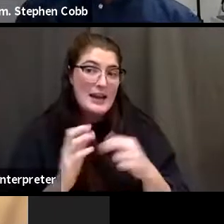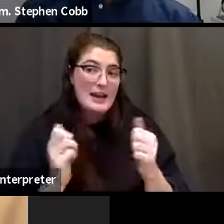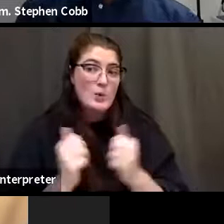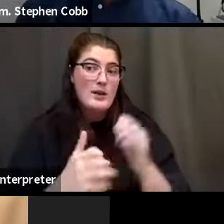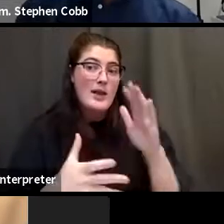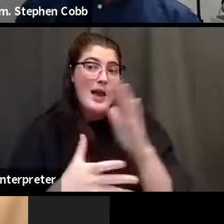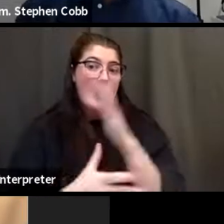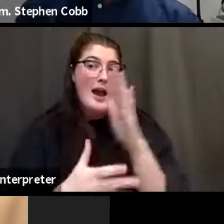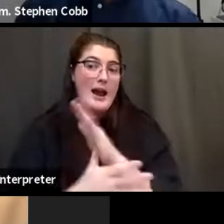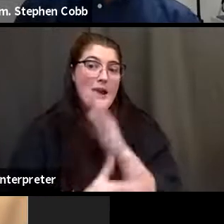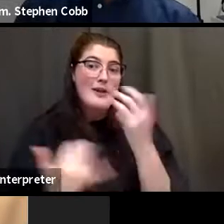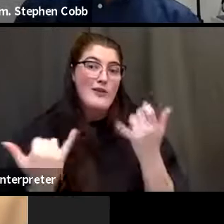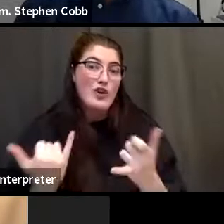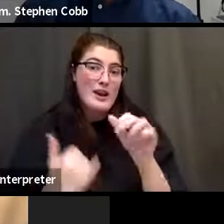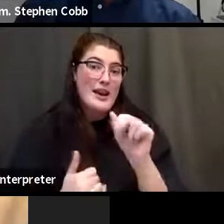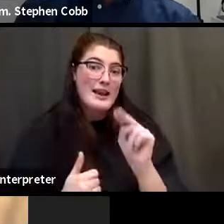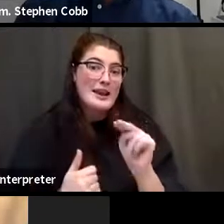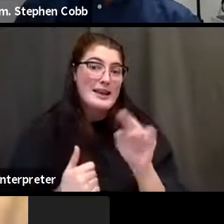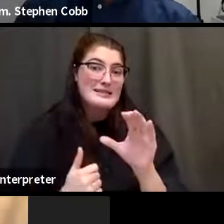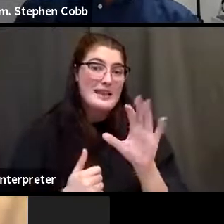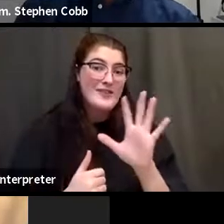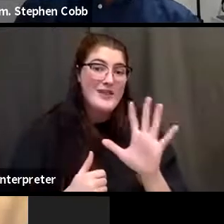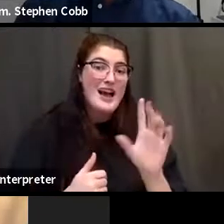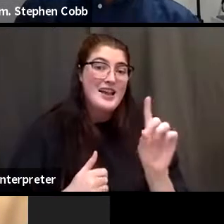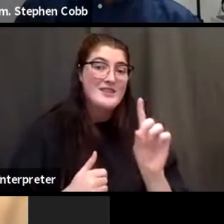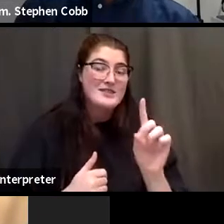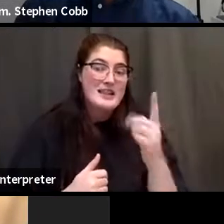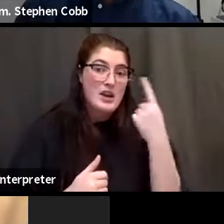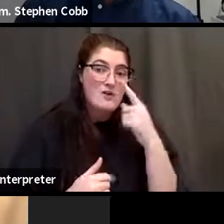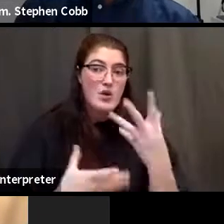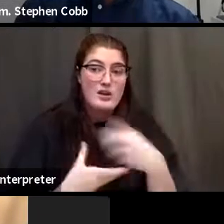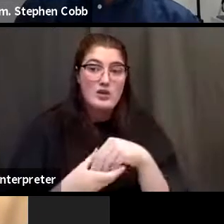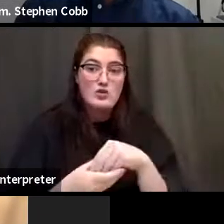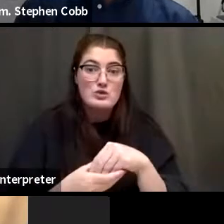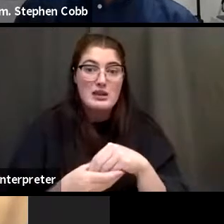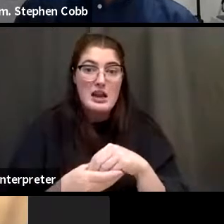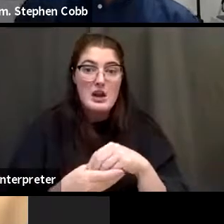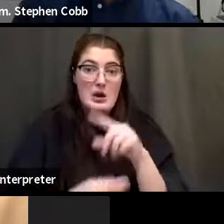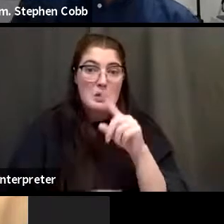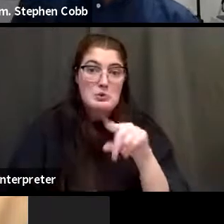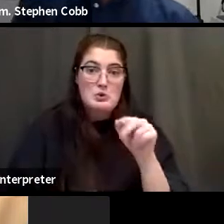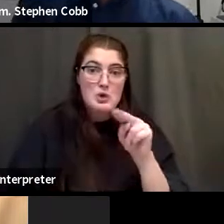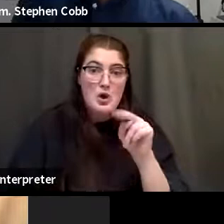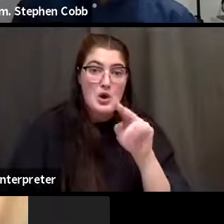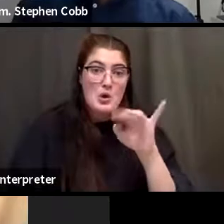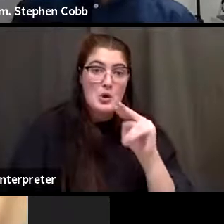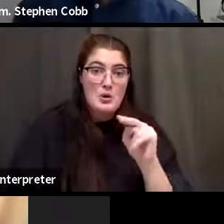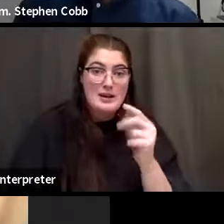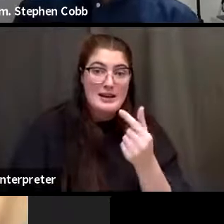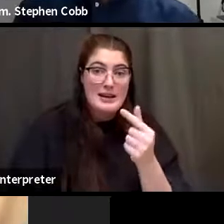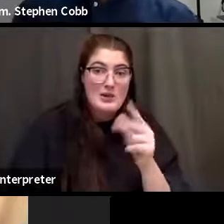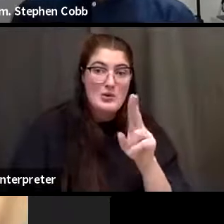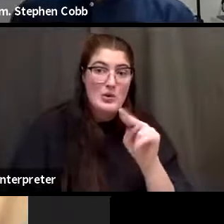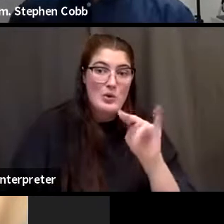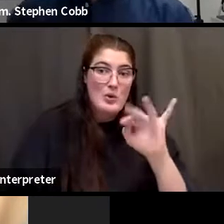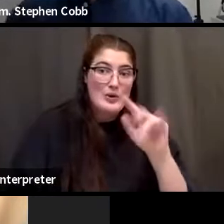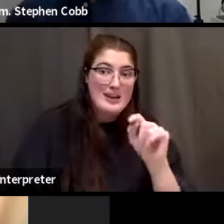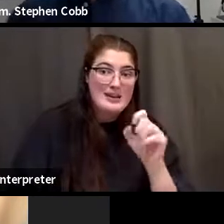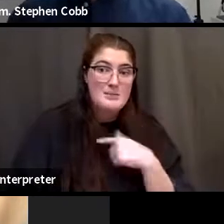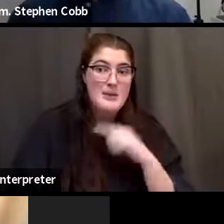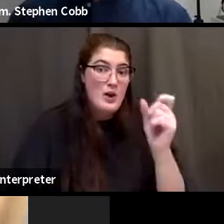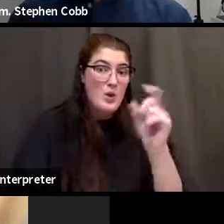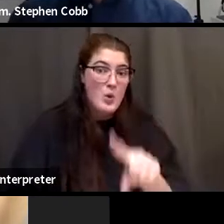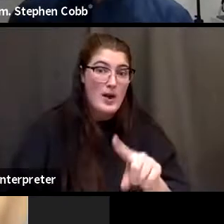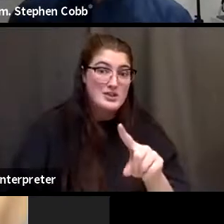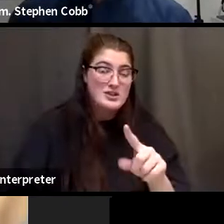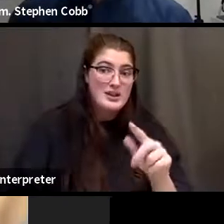prioritization of current ANC 5D residents for the inclusionary zoning units, my question, I suppose, is that in line with